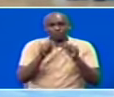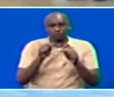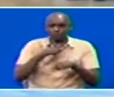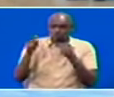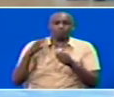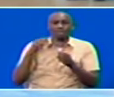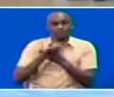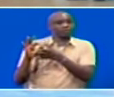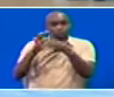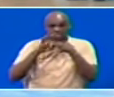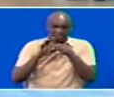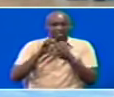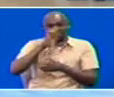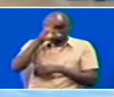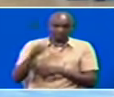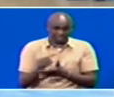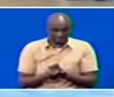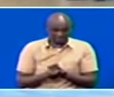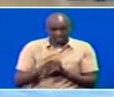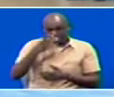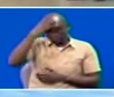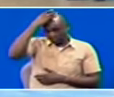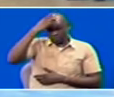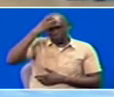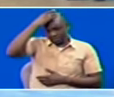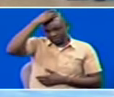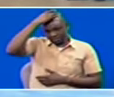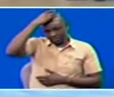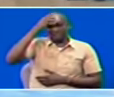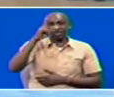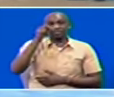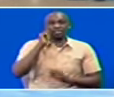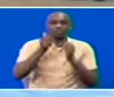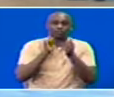unifying this region. Moses Wahisi, KTN Sports.